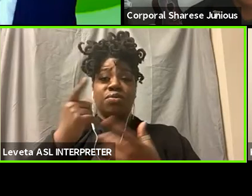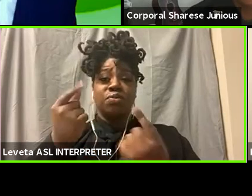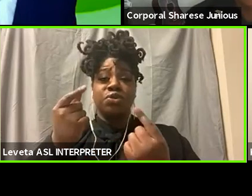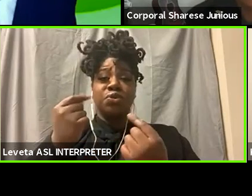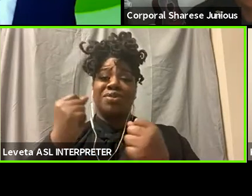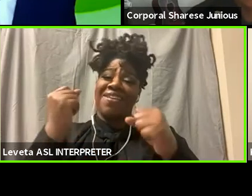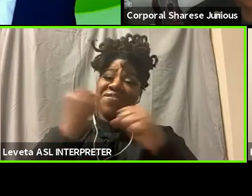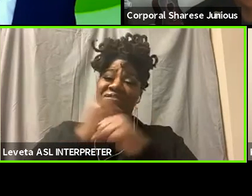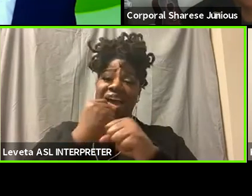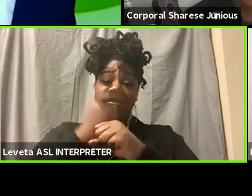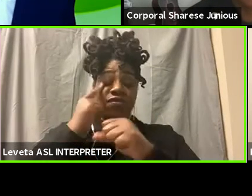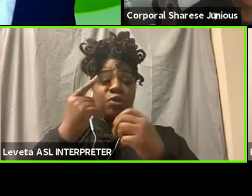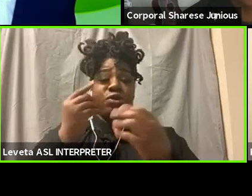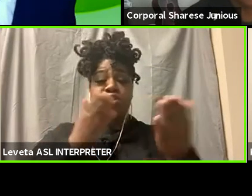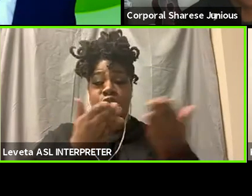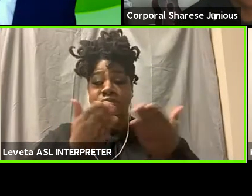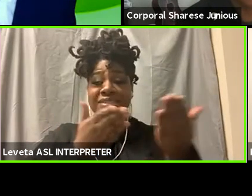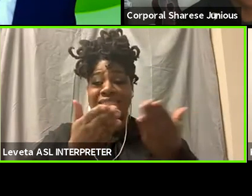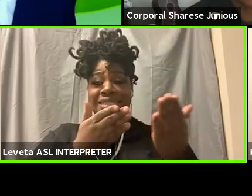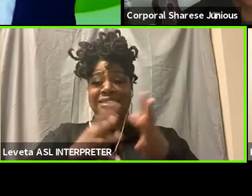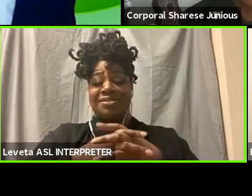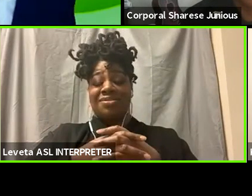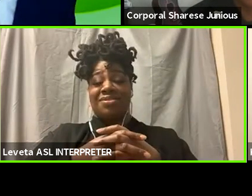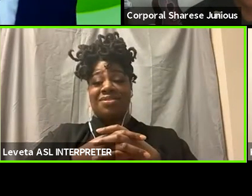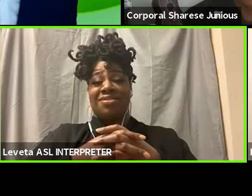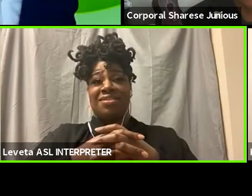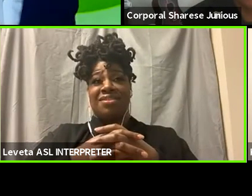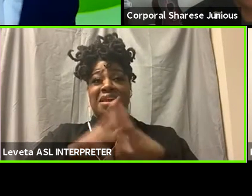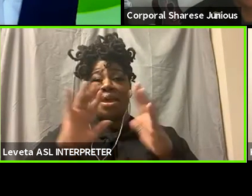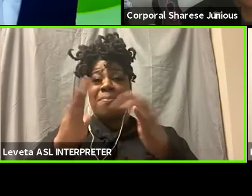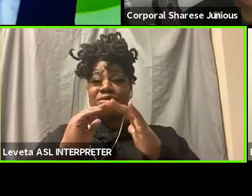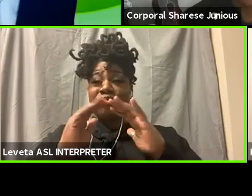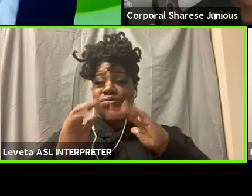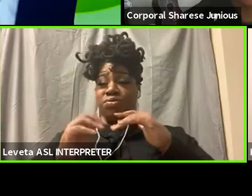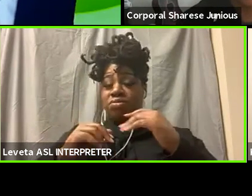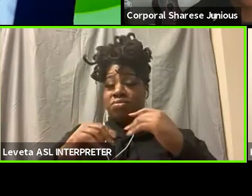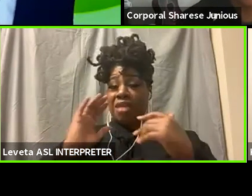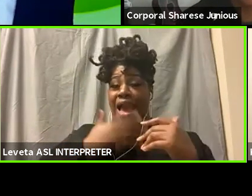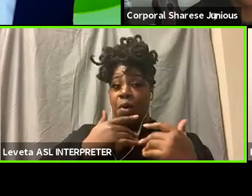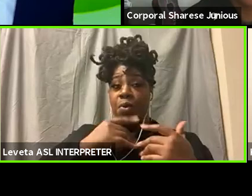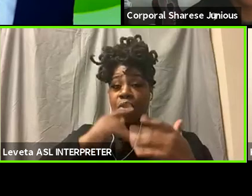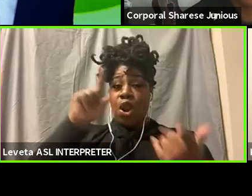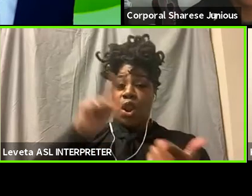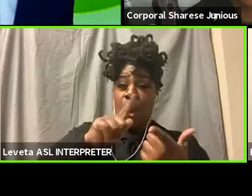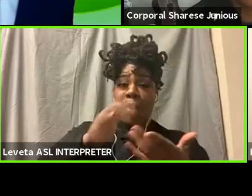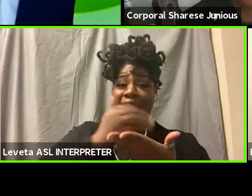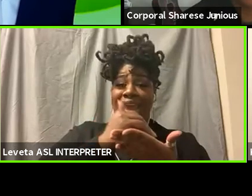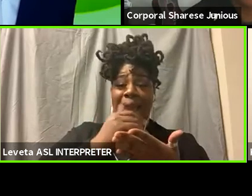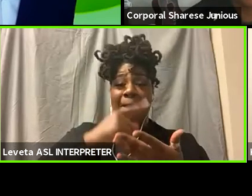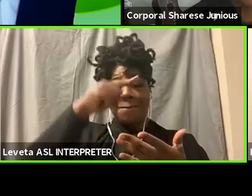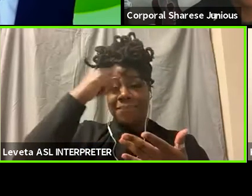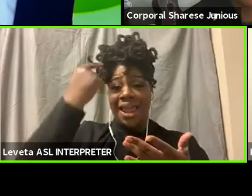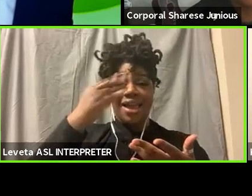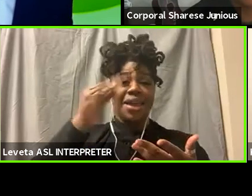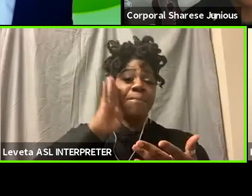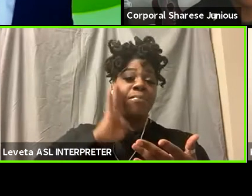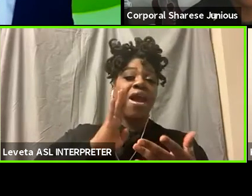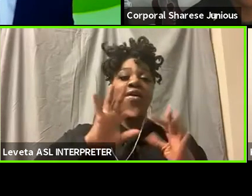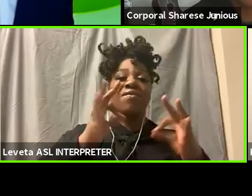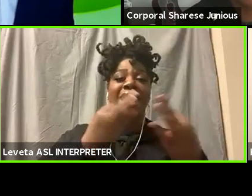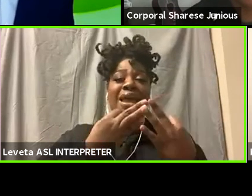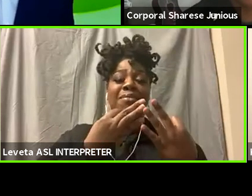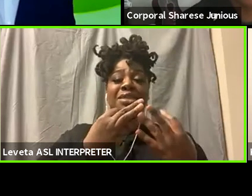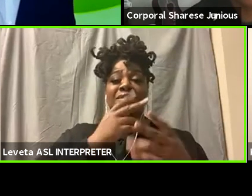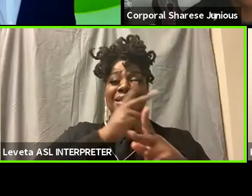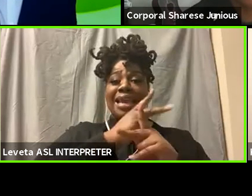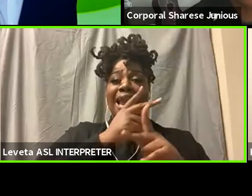their child. And so many of our low-income Black and Brown parents and caregivers, however, may not know about